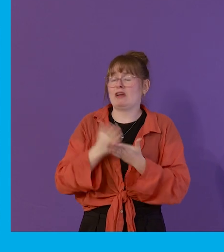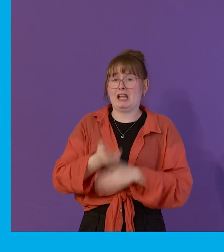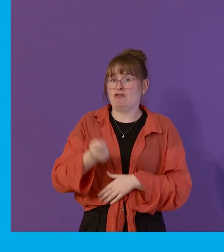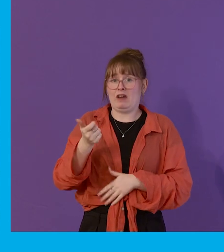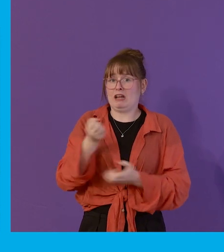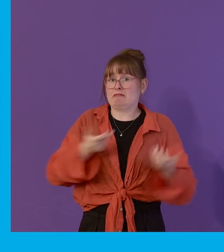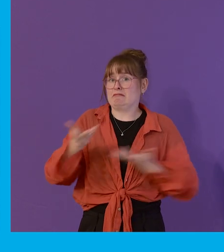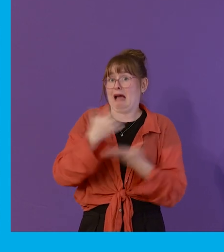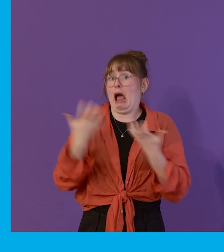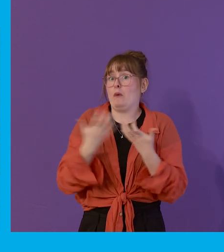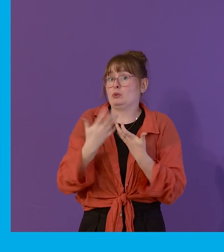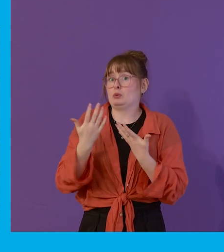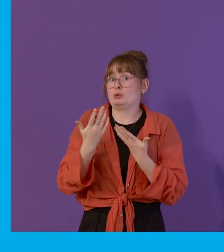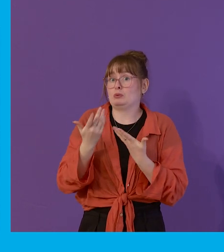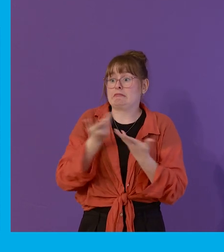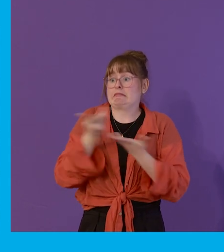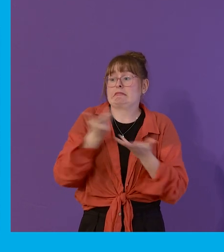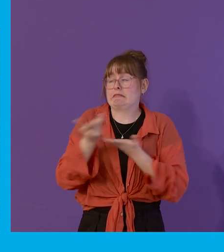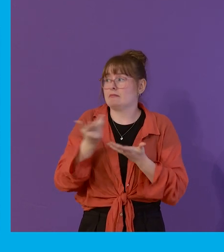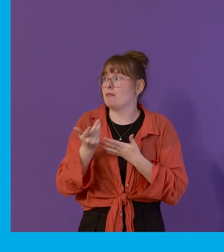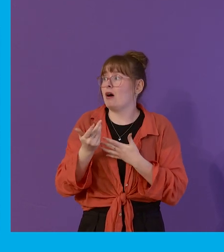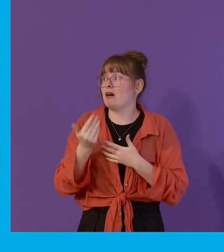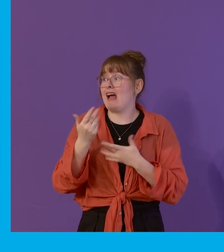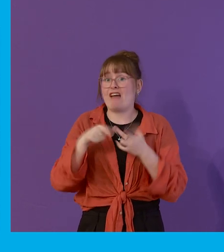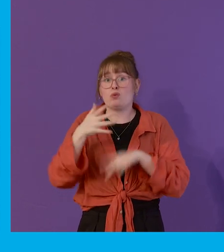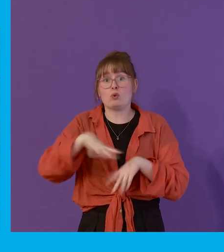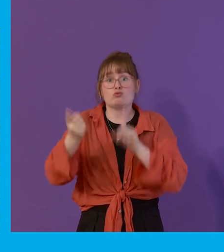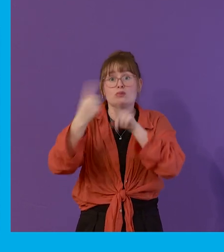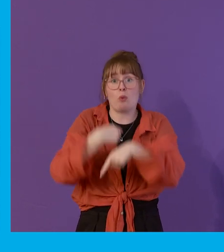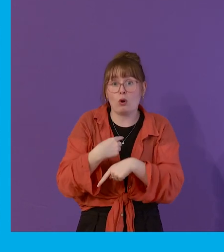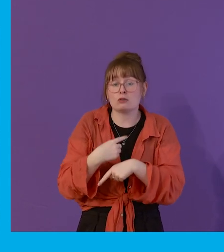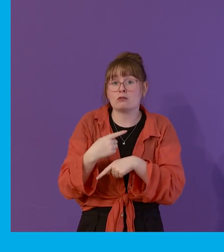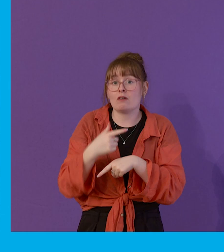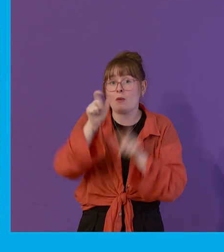going to work this, so maybe you just indicate if you want to come in on a question,